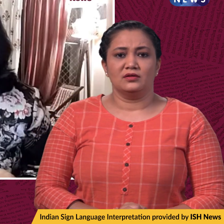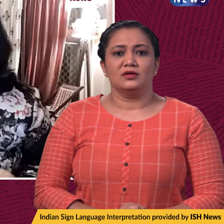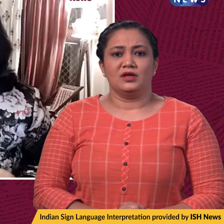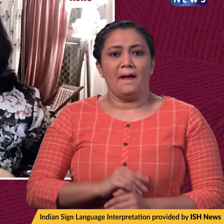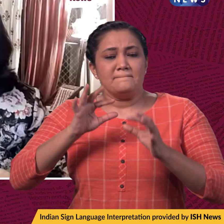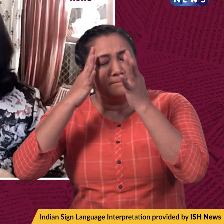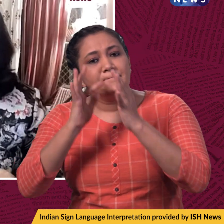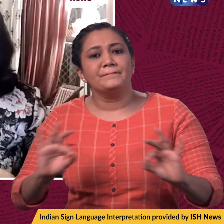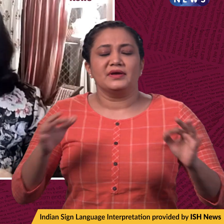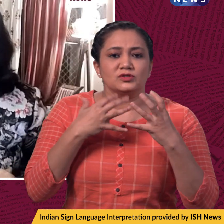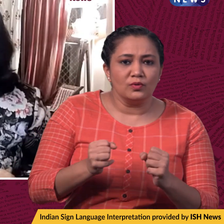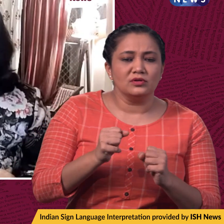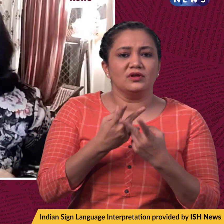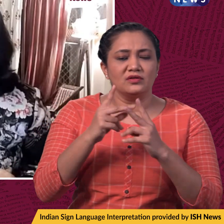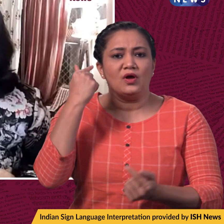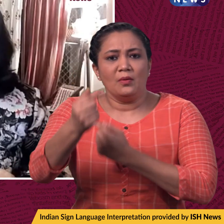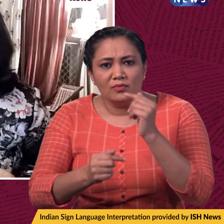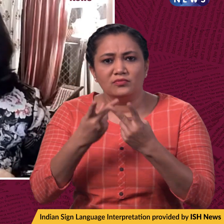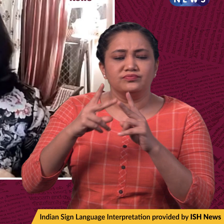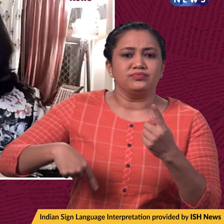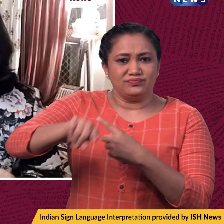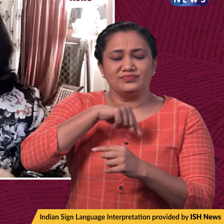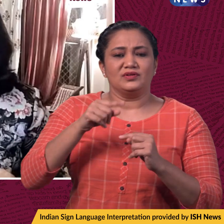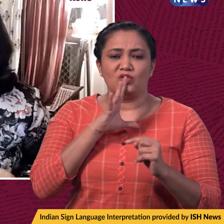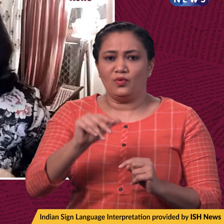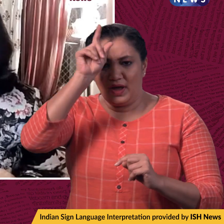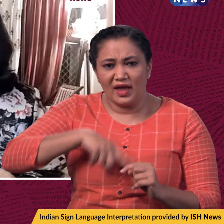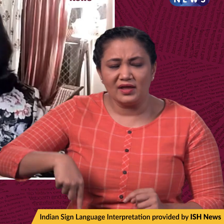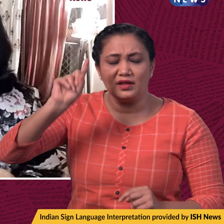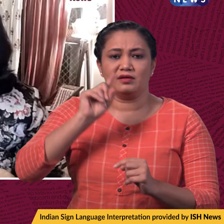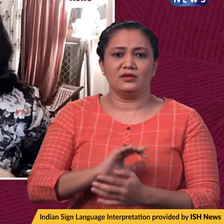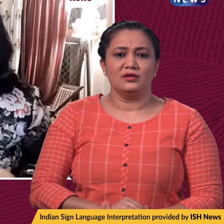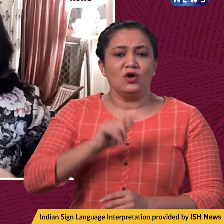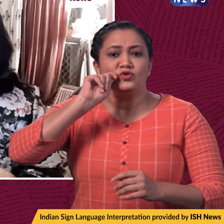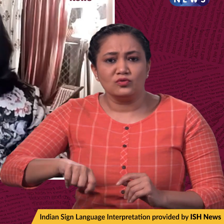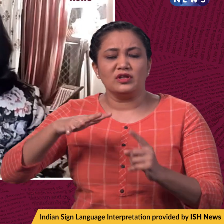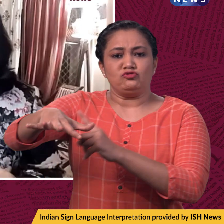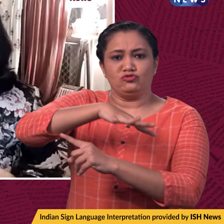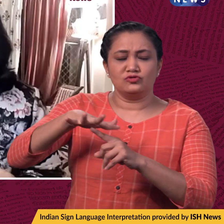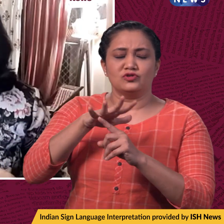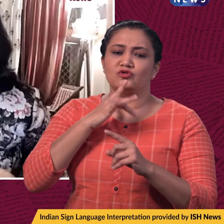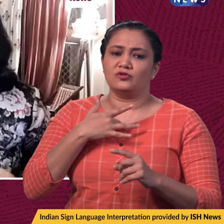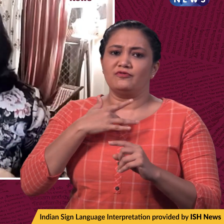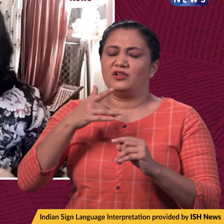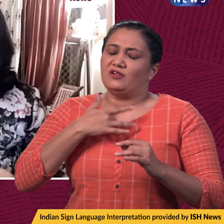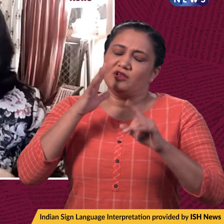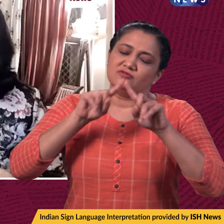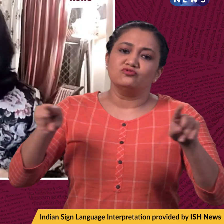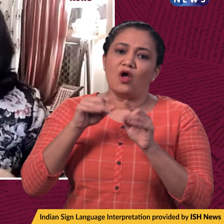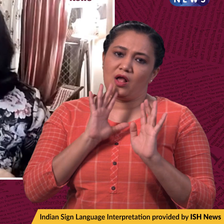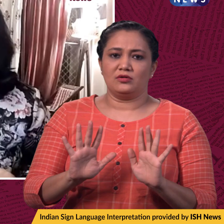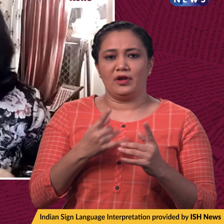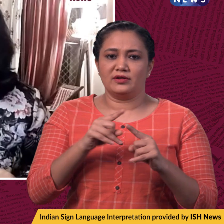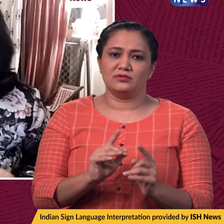the side of peace, attributing political color to India's action vis-a-vis Ukraine situation is